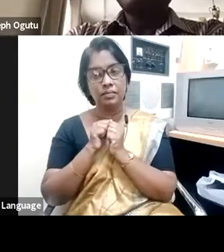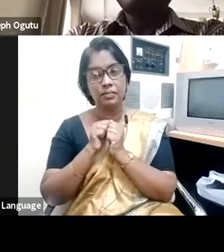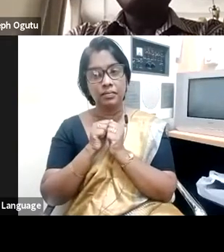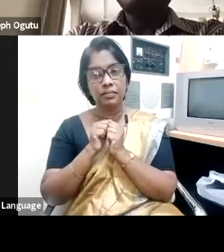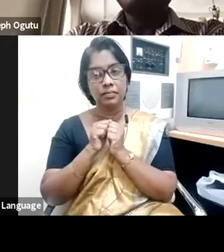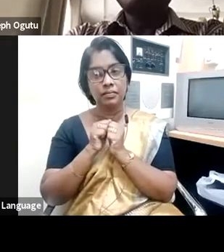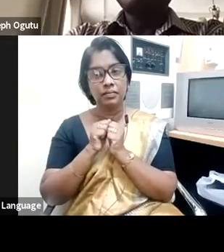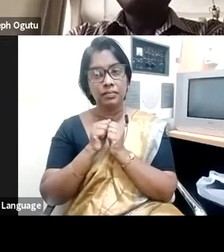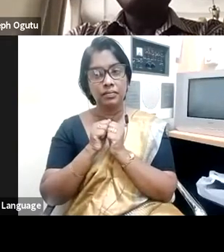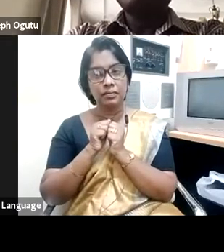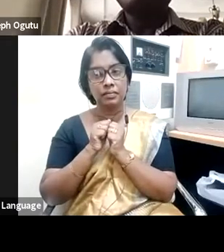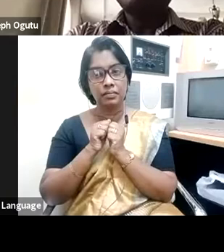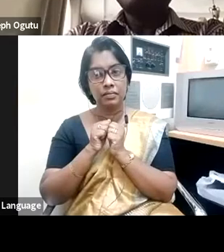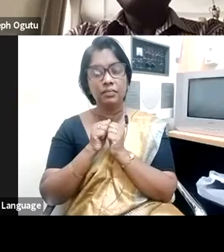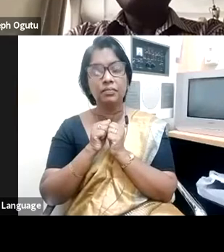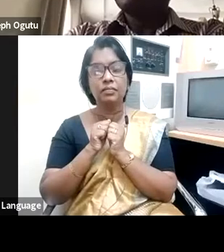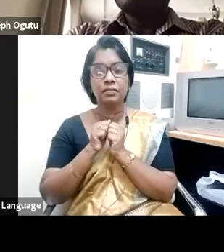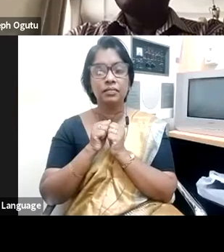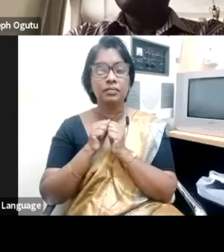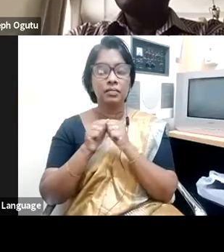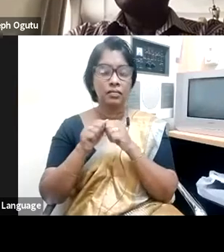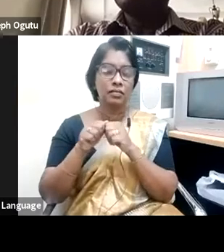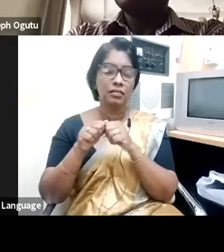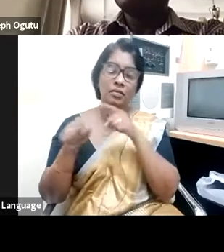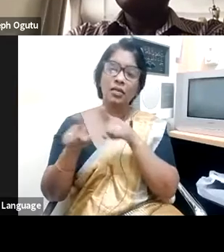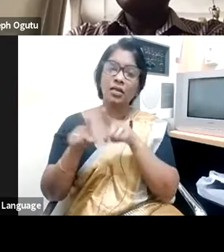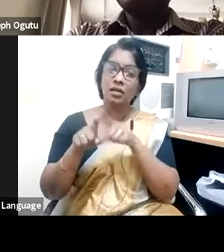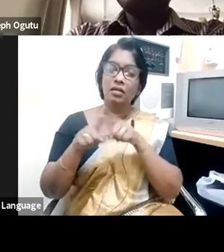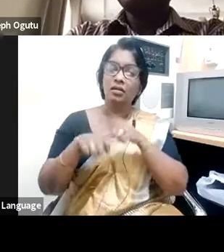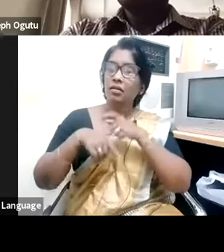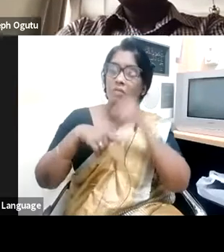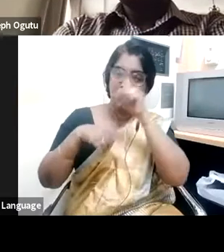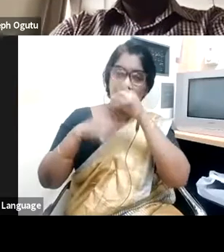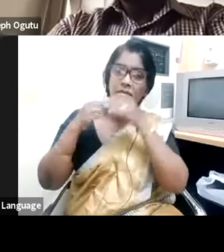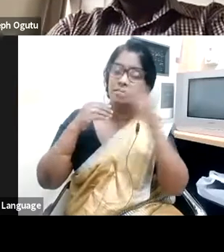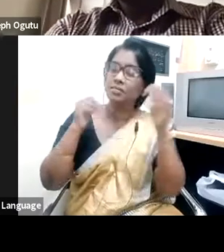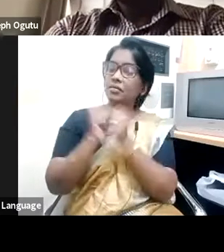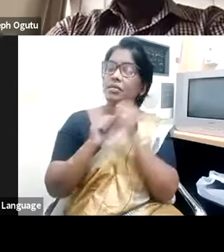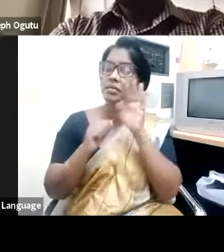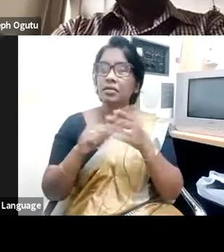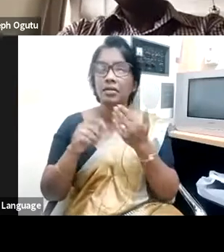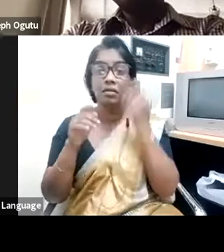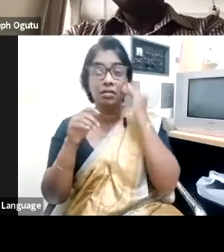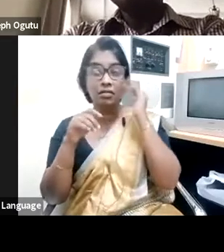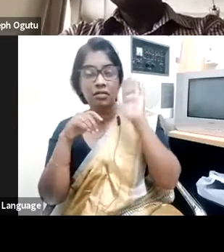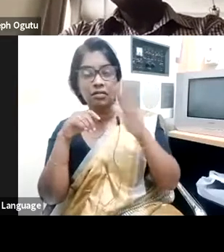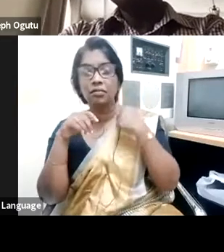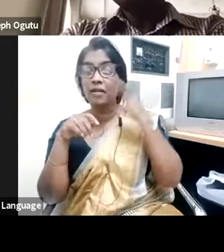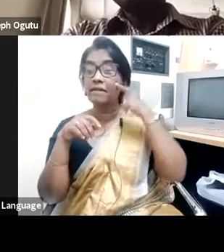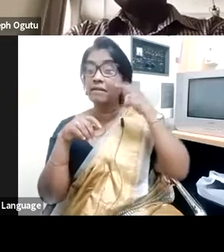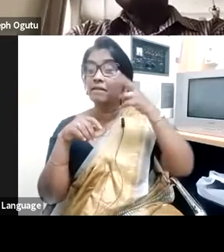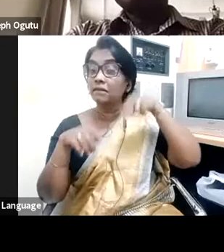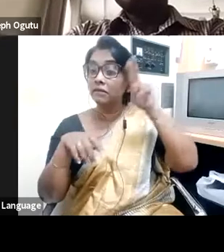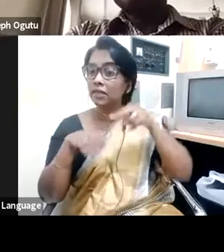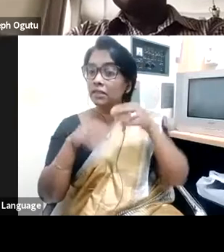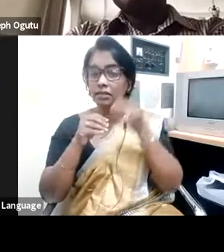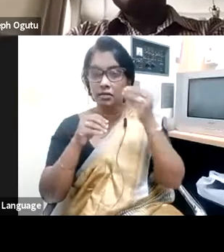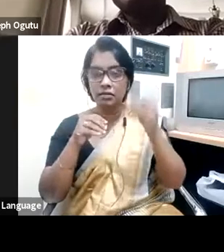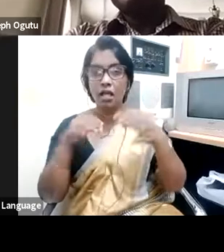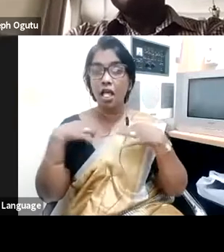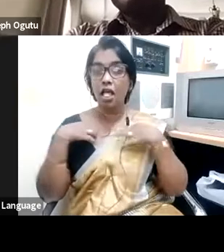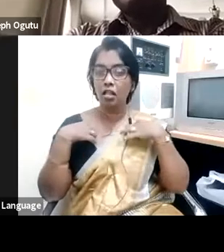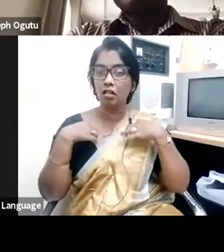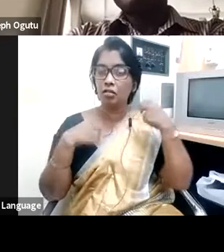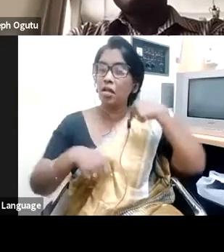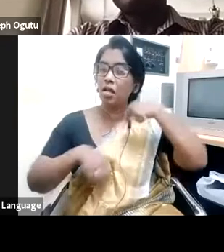hot flashes or an episode of urinary incontinence, than just wearing her normal clothes, underwear, right? That's what we are doing, offering